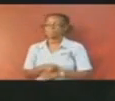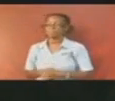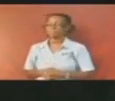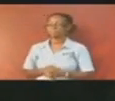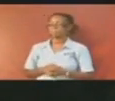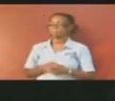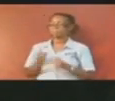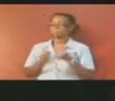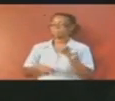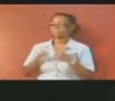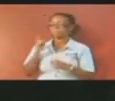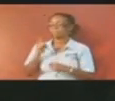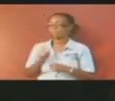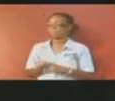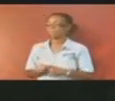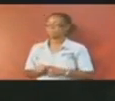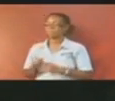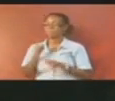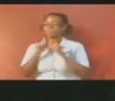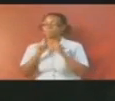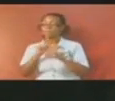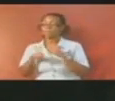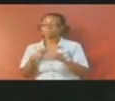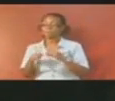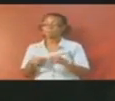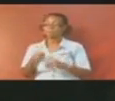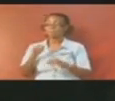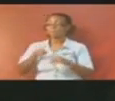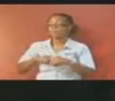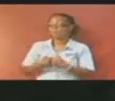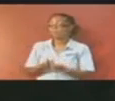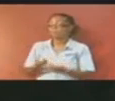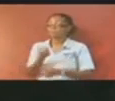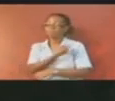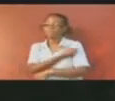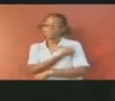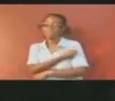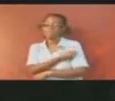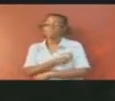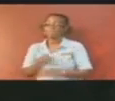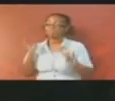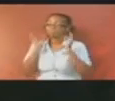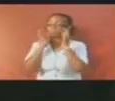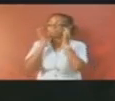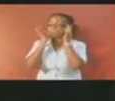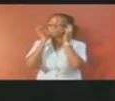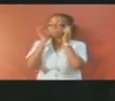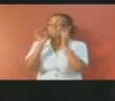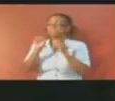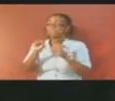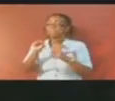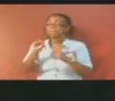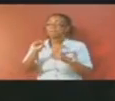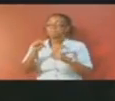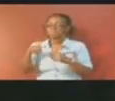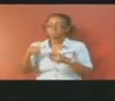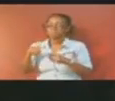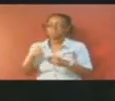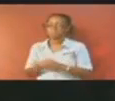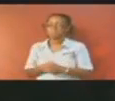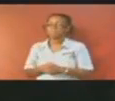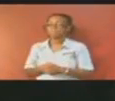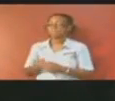the smallpox vaccine, again, has led to, just to sum up, the pandemic, which claimed the lives of over 3 million, and we